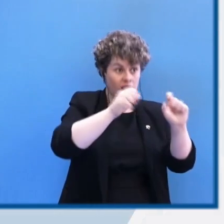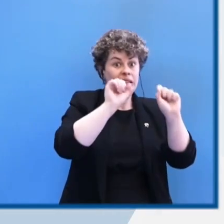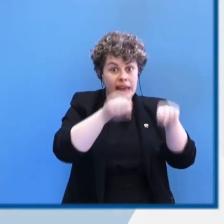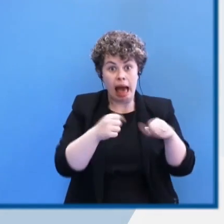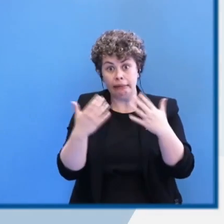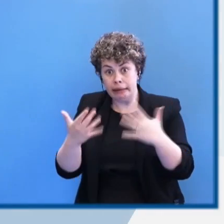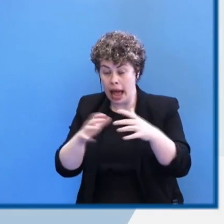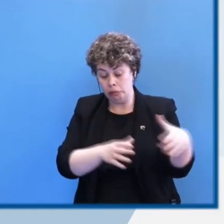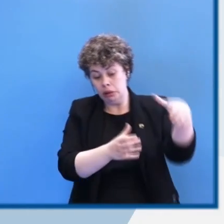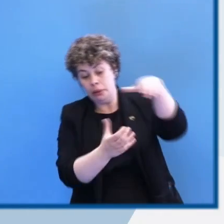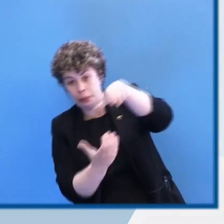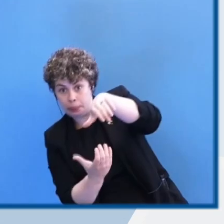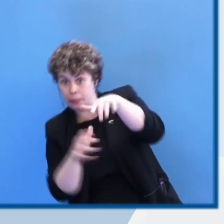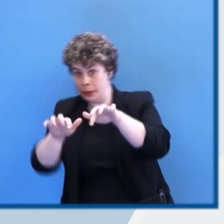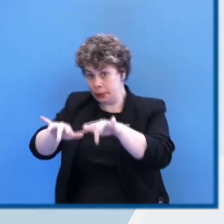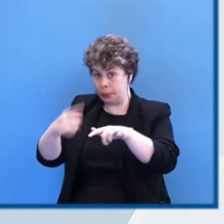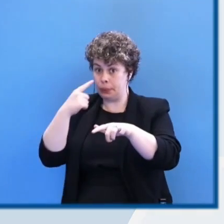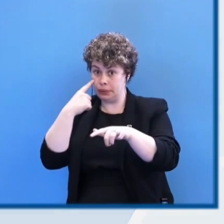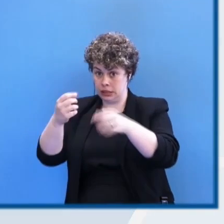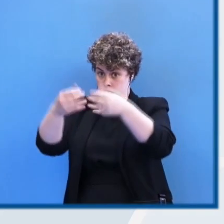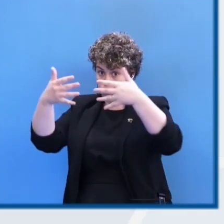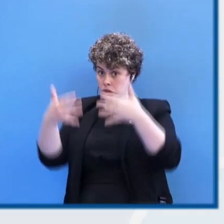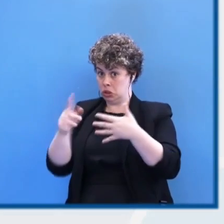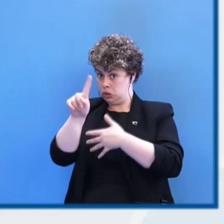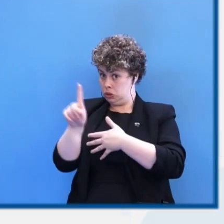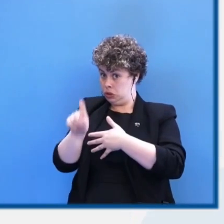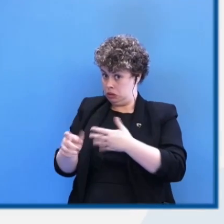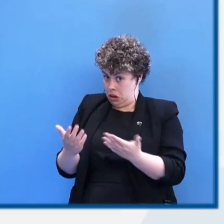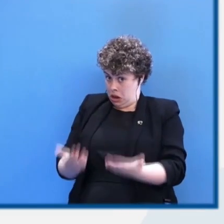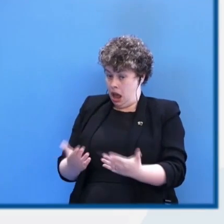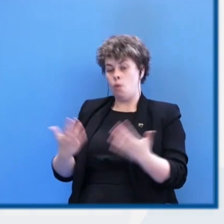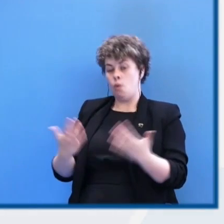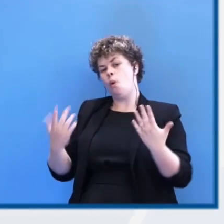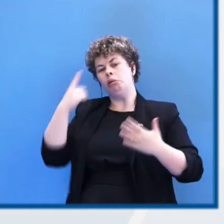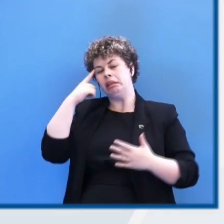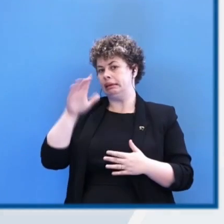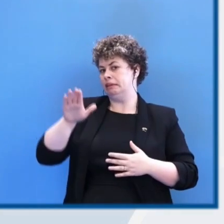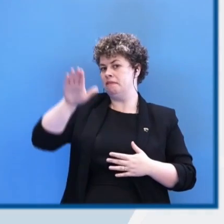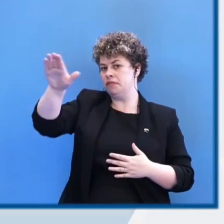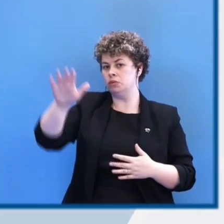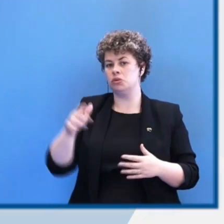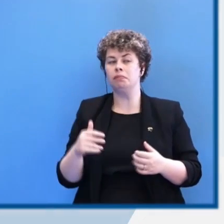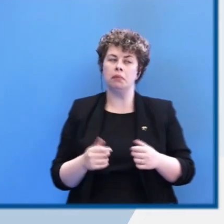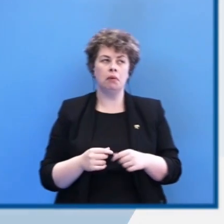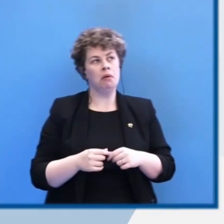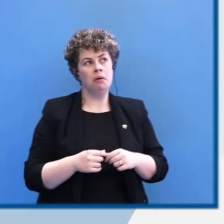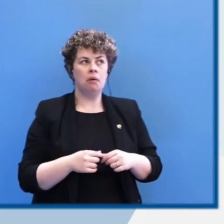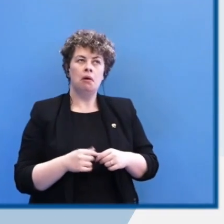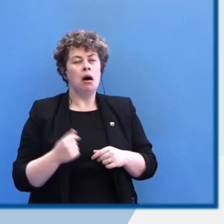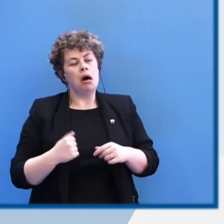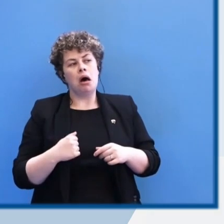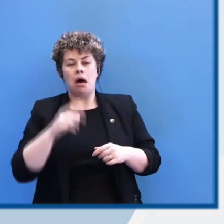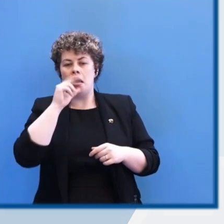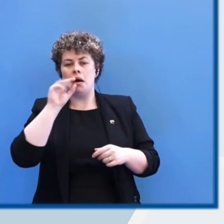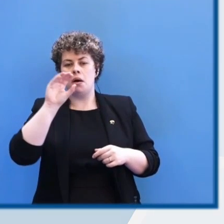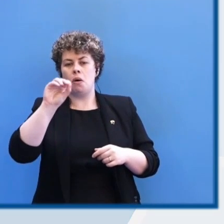to manage the data in the first place? In a way, yes, but I would actually right now say it's more